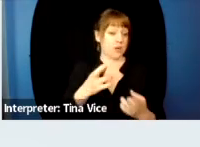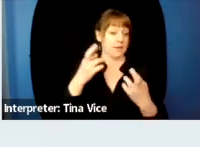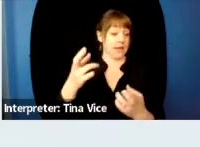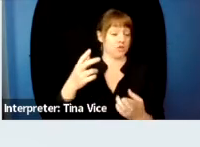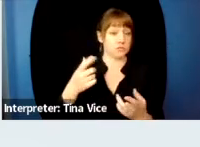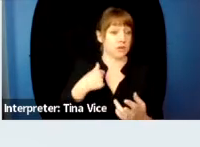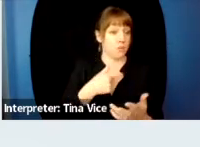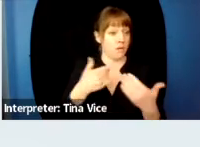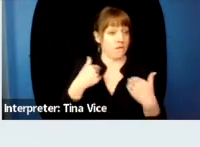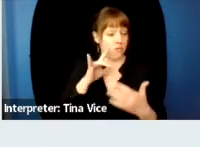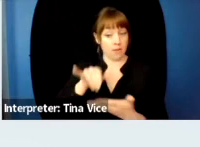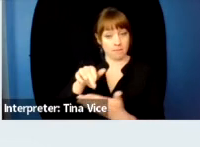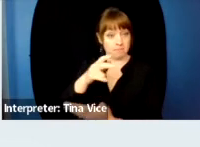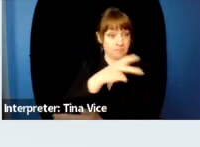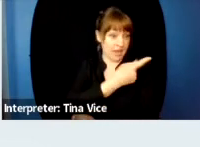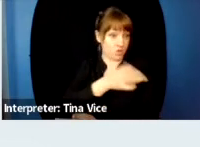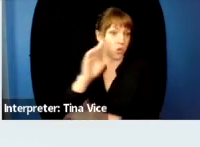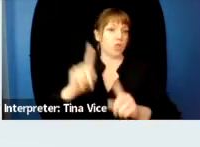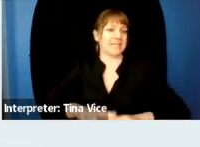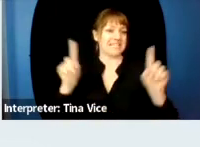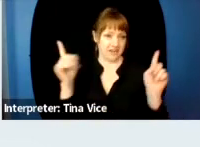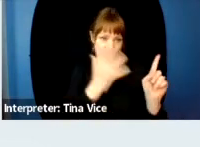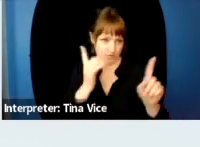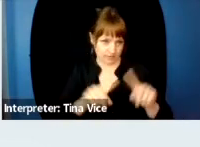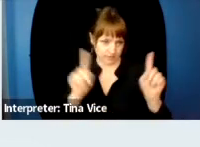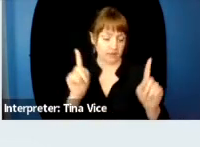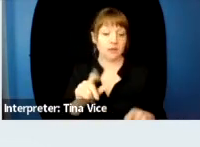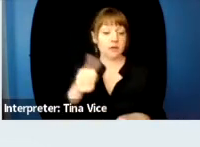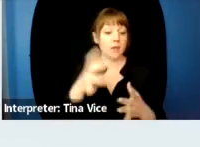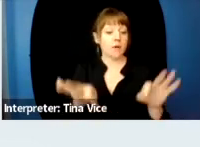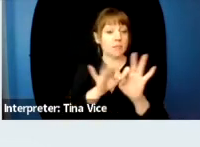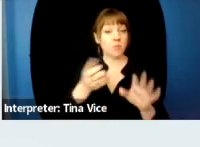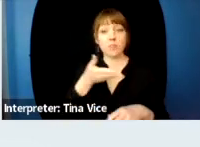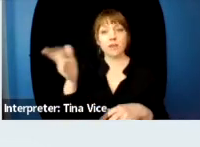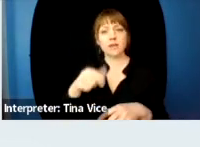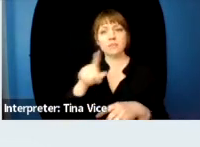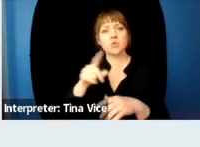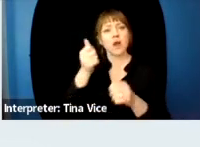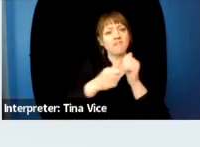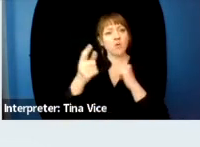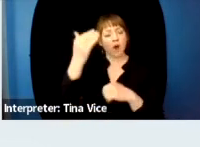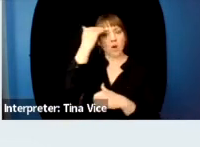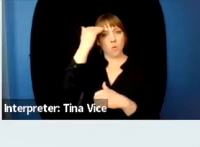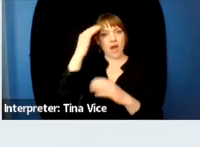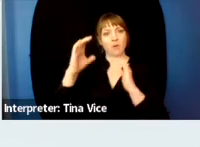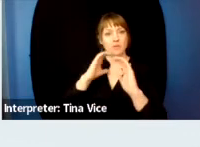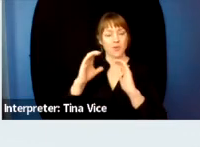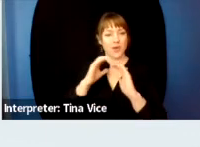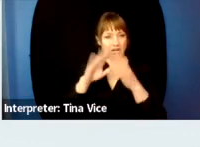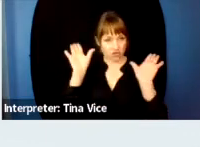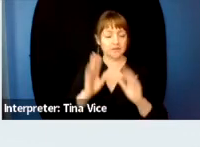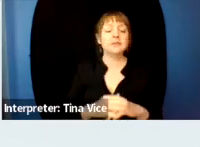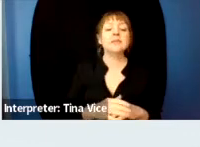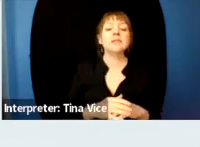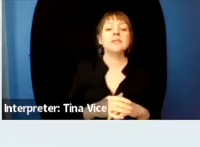those patients are going to be different. Another really important thing that we need to make sure everybody is aware and communicating is that